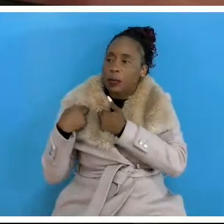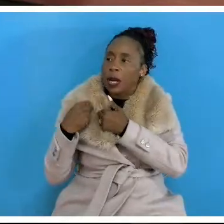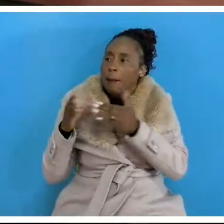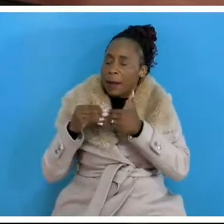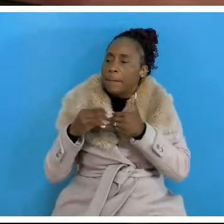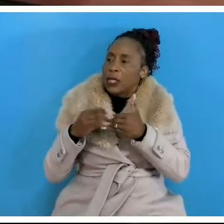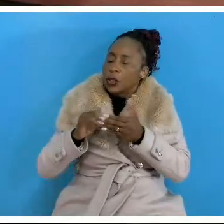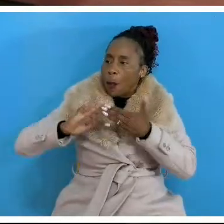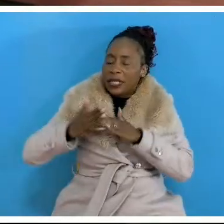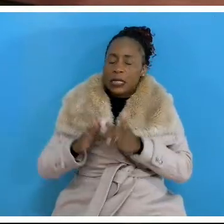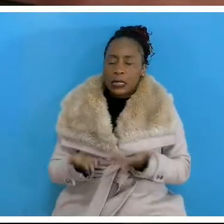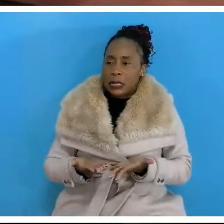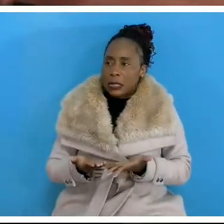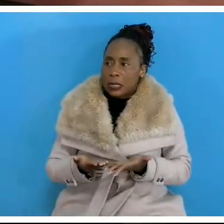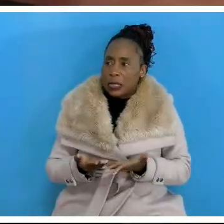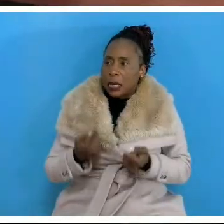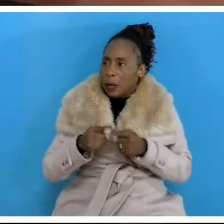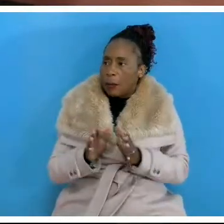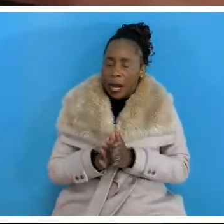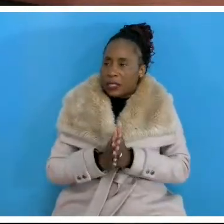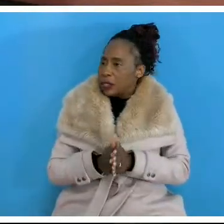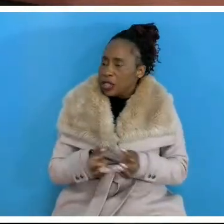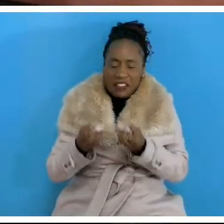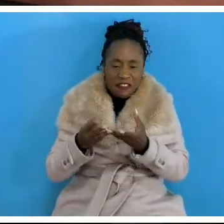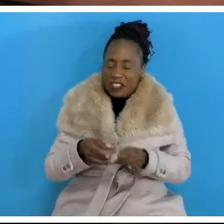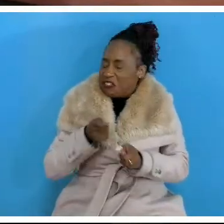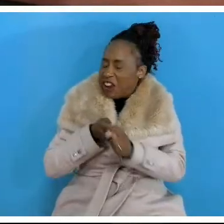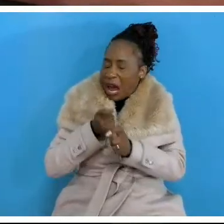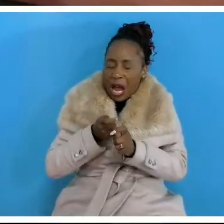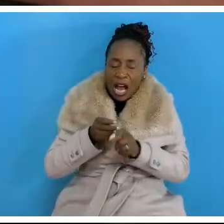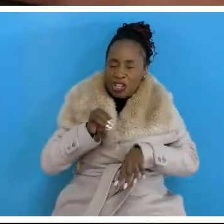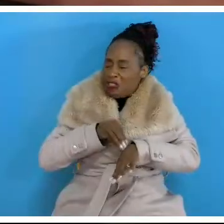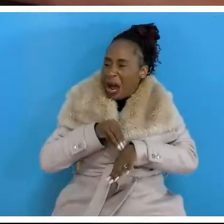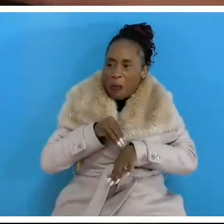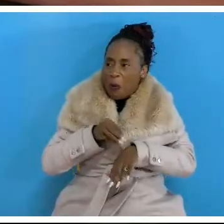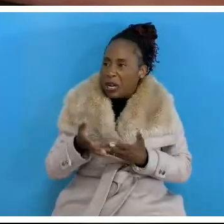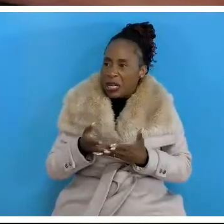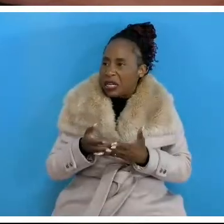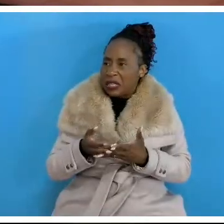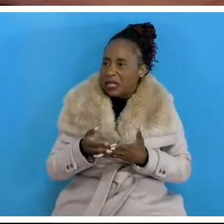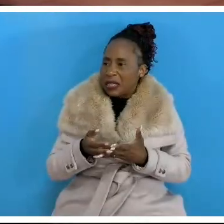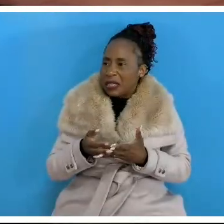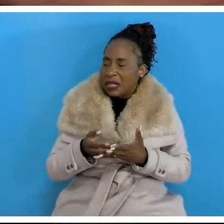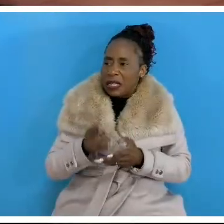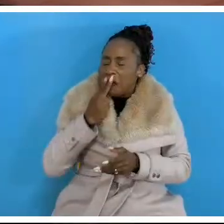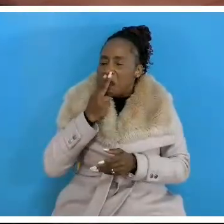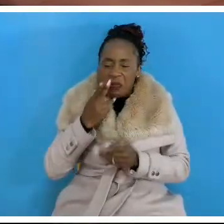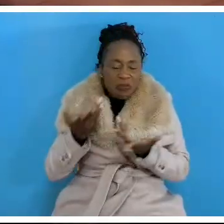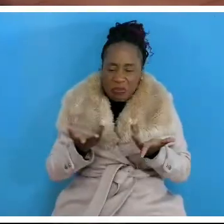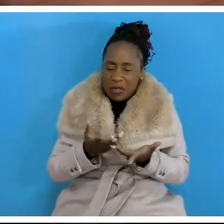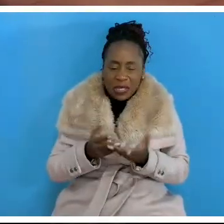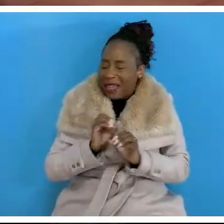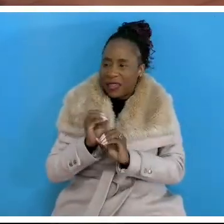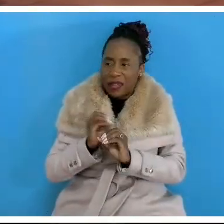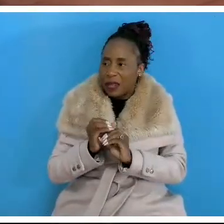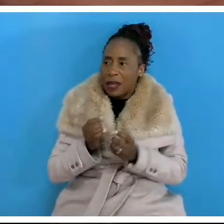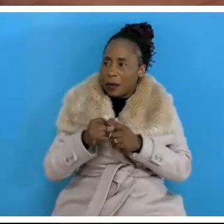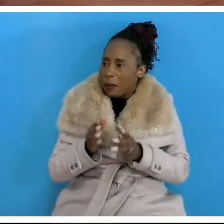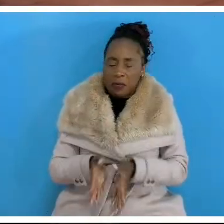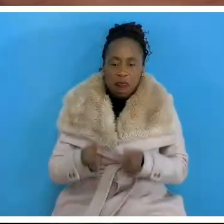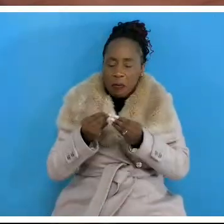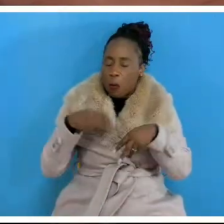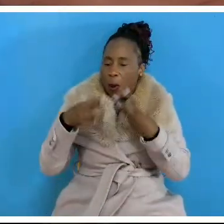members of the community. They don't give trouble, they don't go to jail every time and this and that, but they cannot find